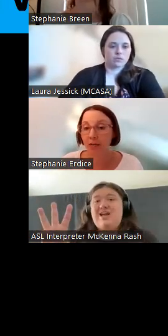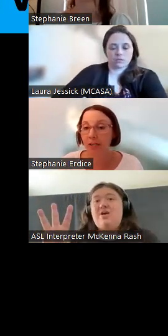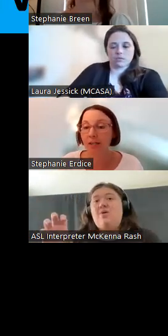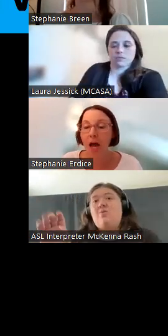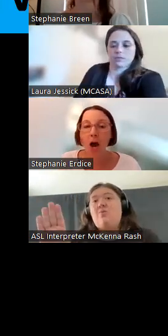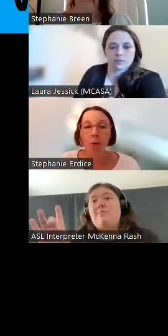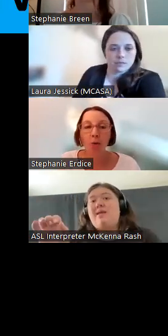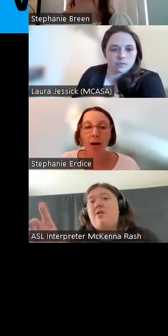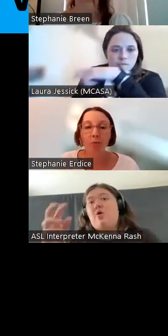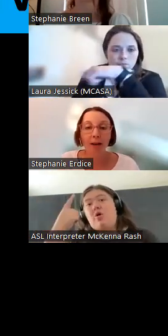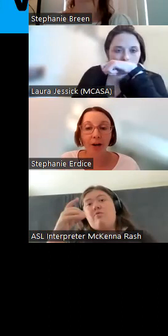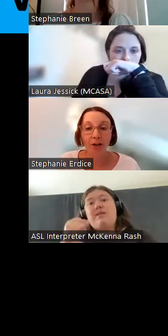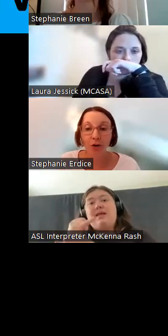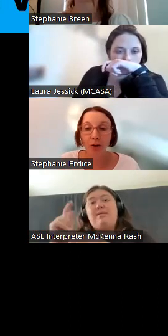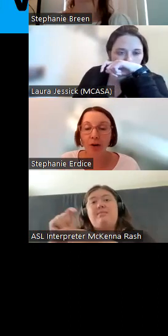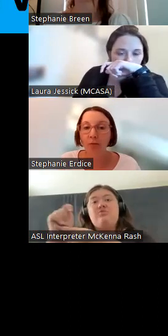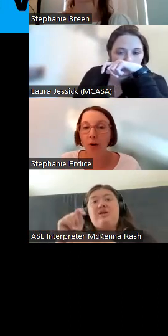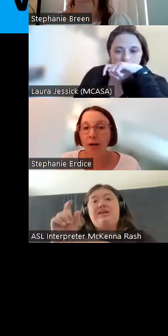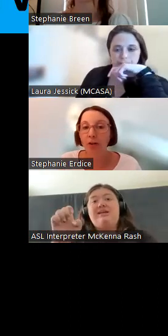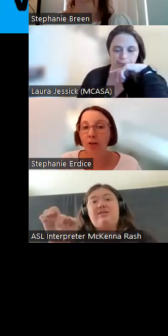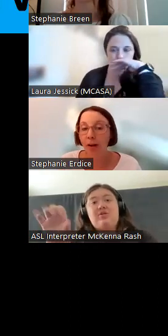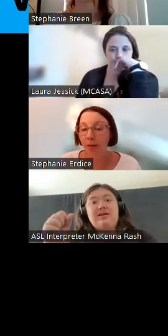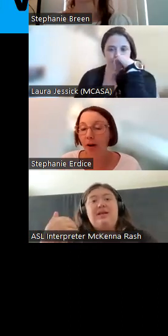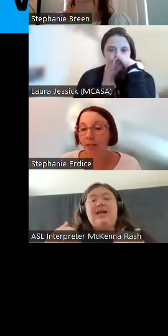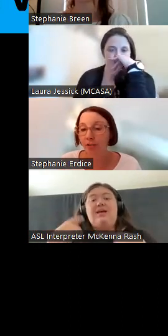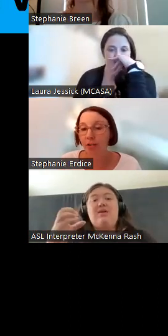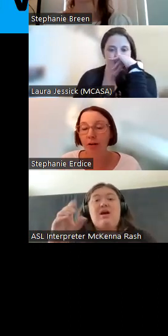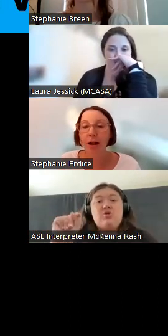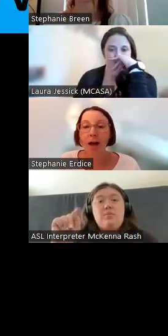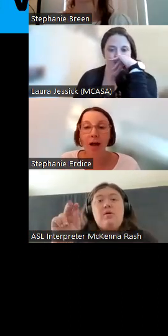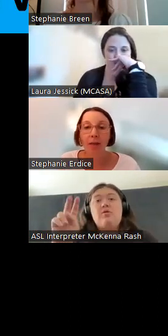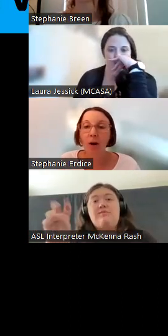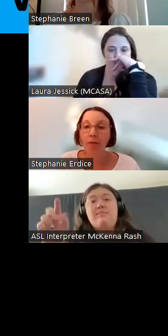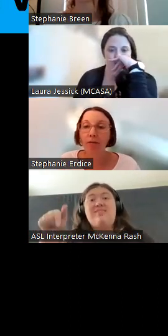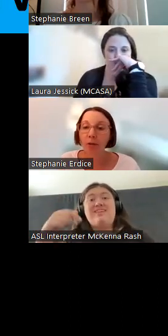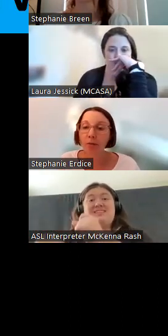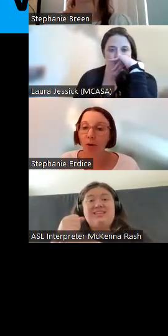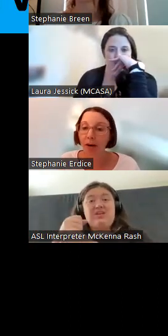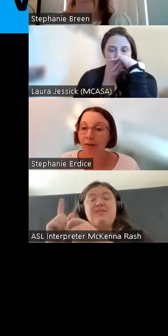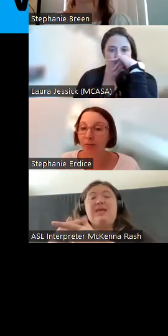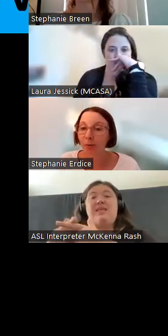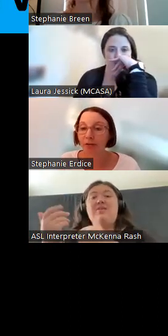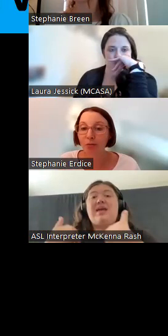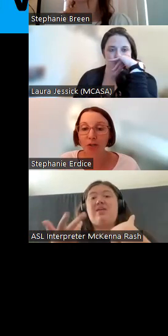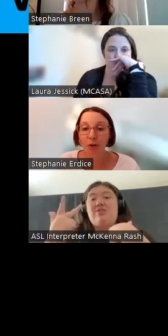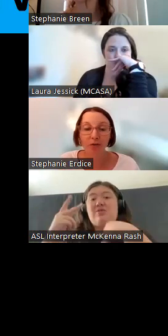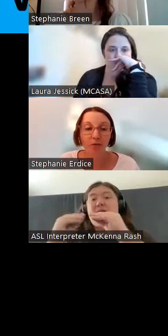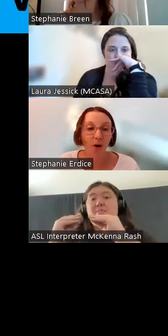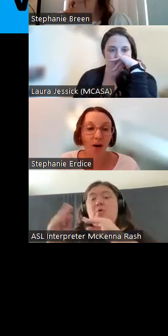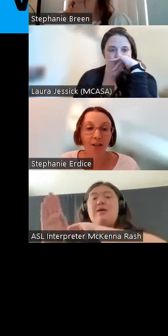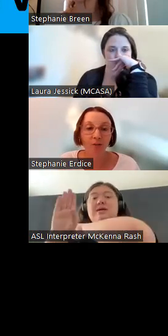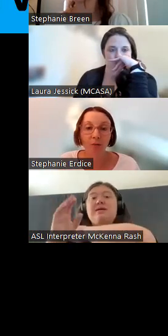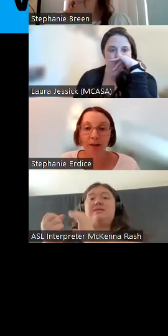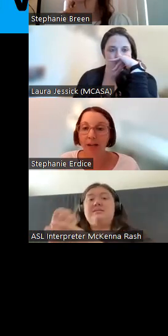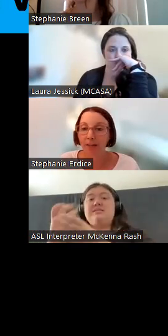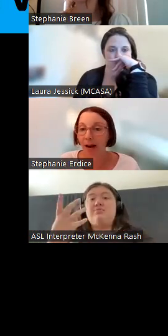training series. We will have one in October and one in November of this year, and then we'll have 3 more in the spring of